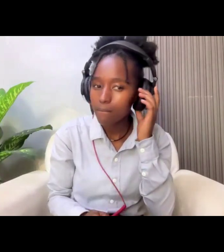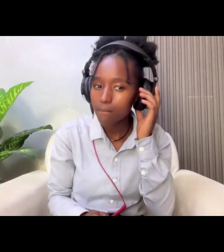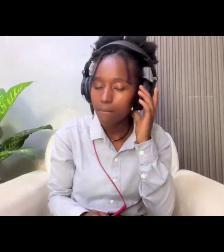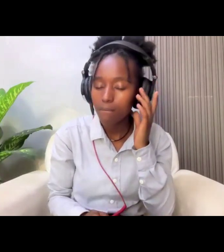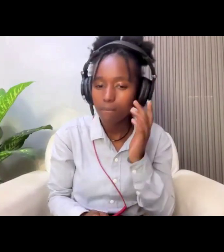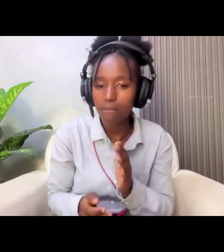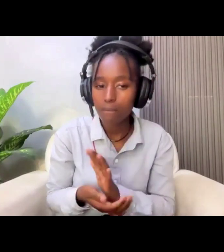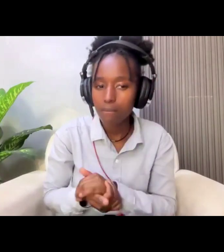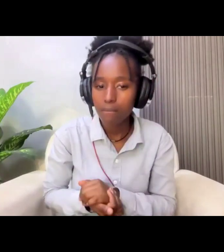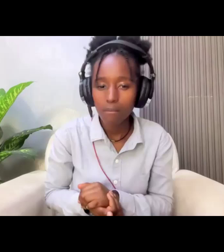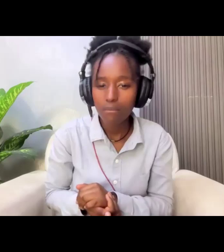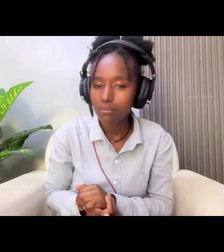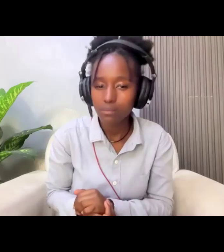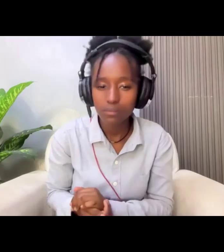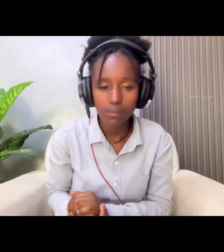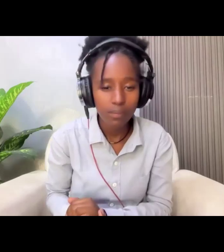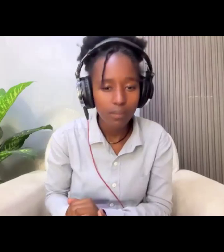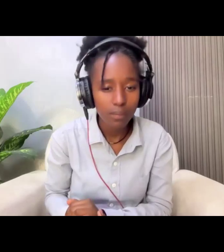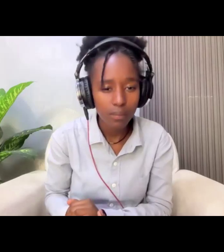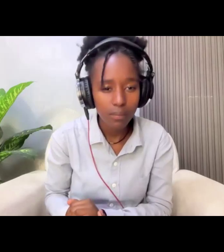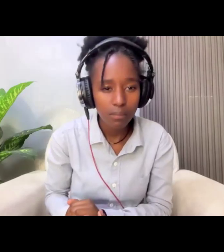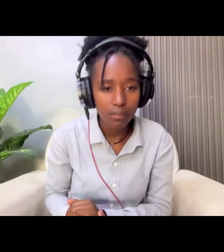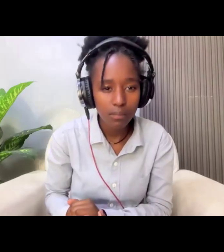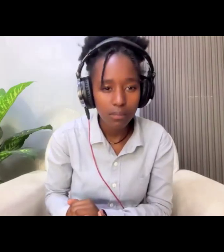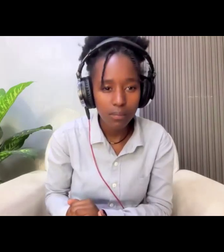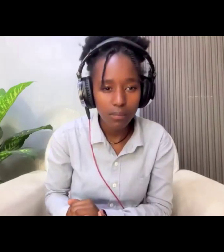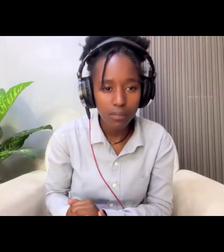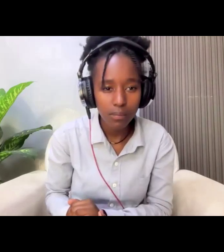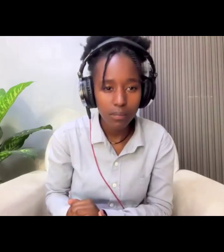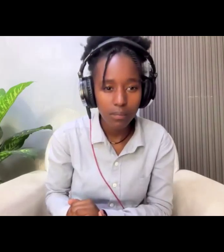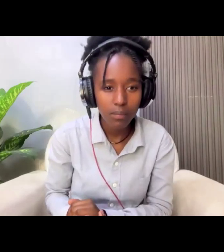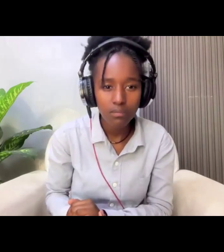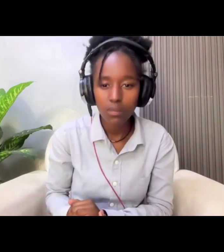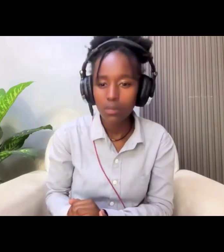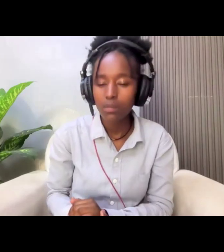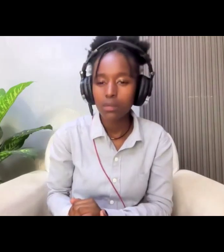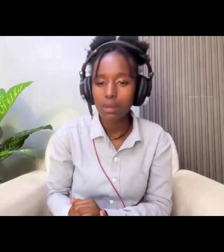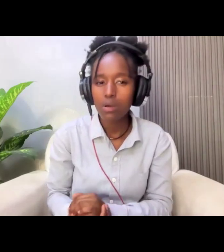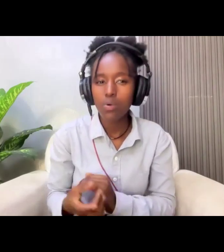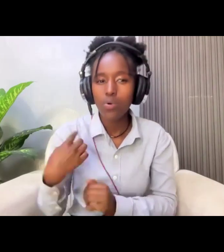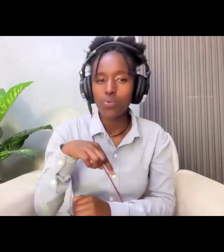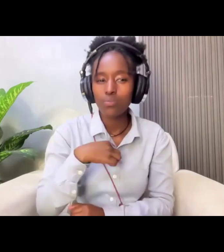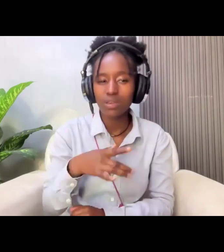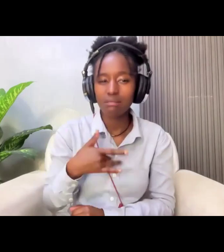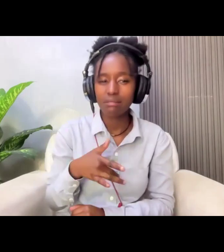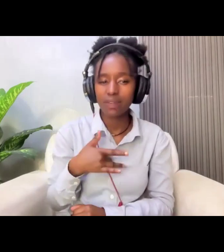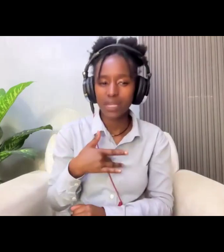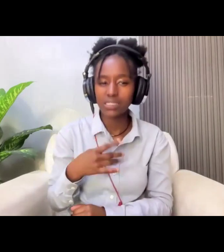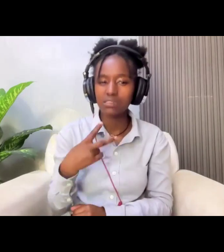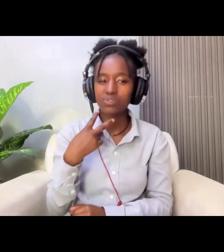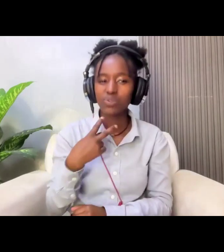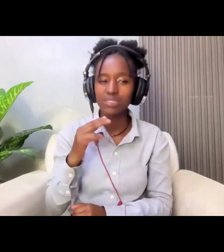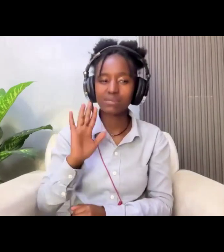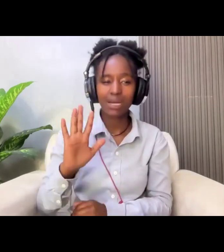and okay. So can you ask your question or make your point? And it's a little indistinct, so if you can speak